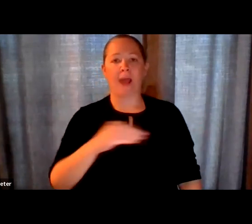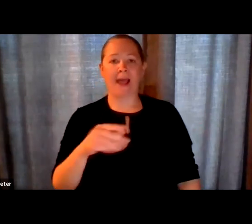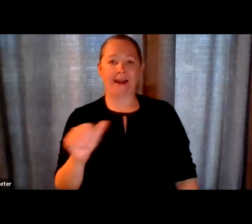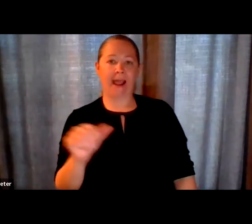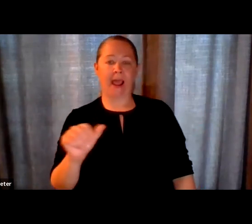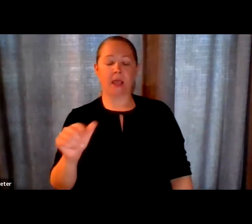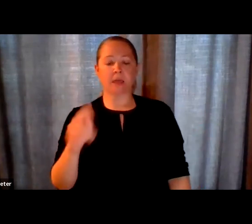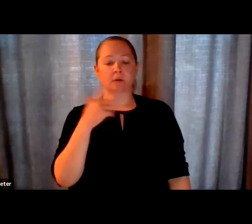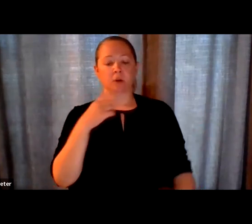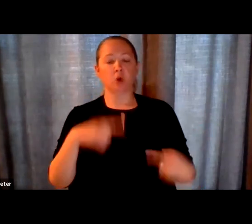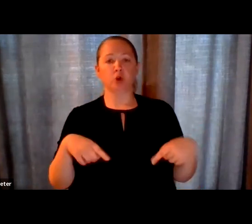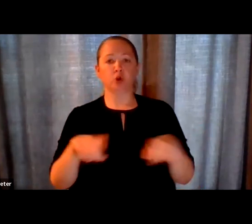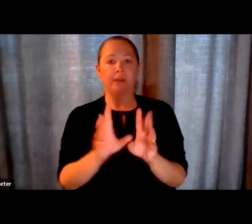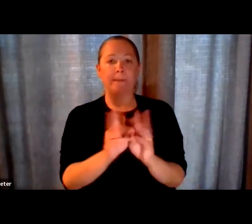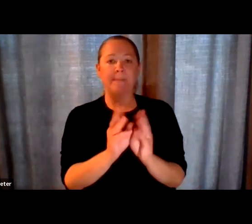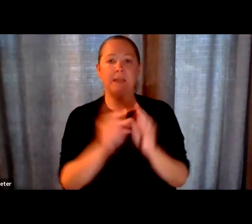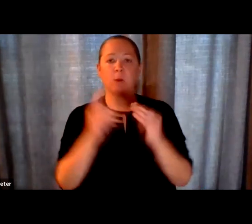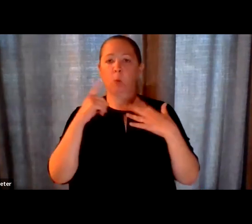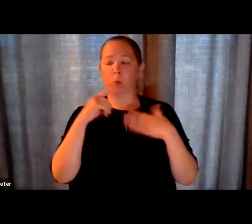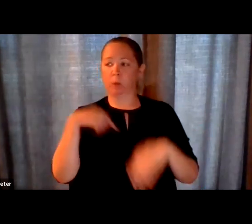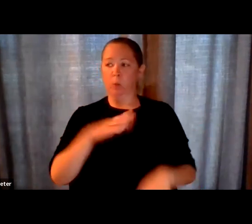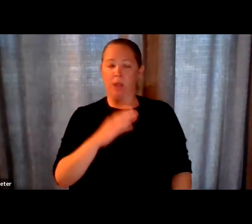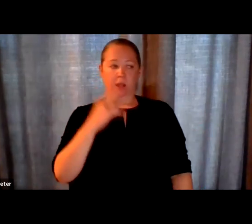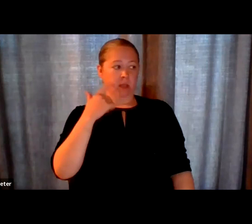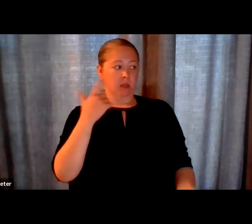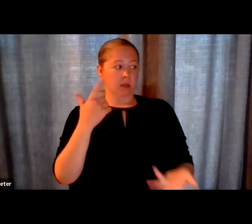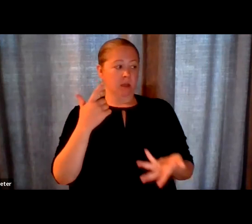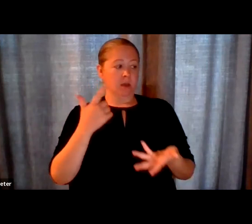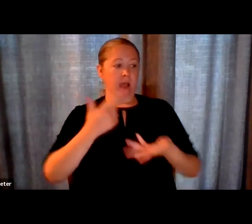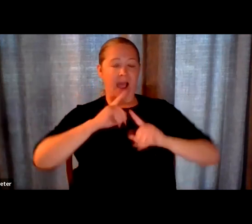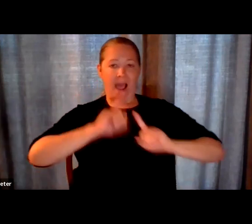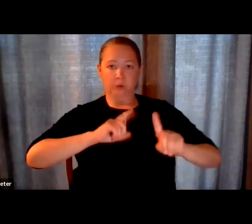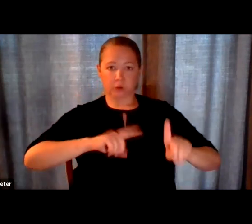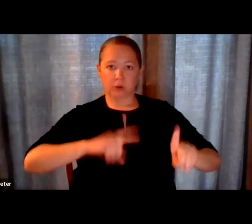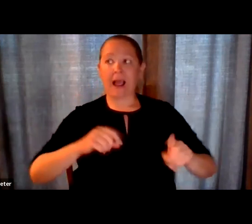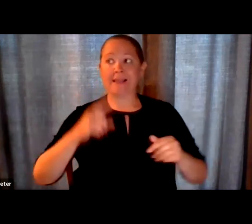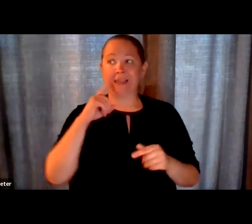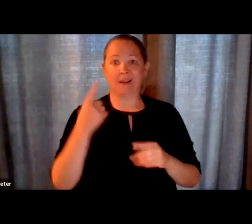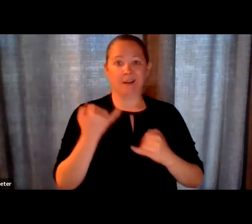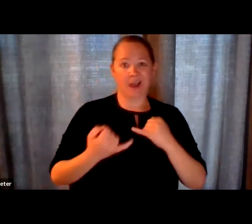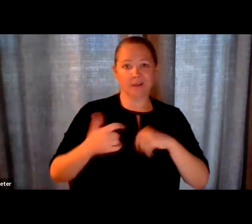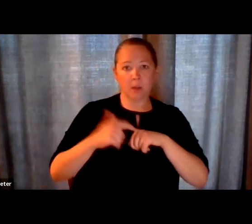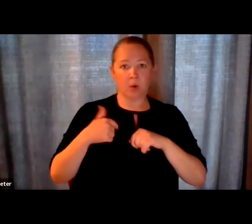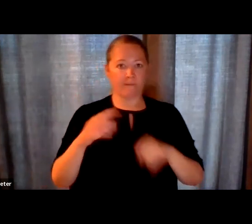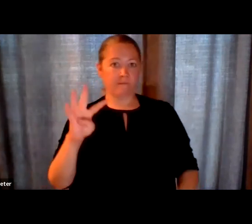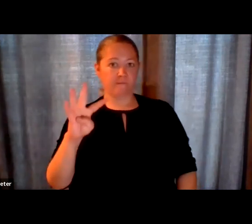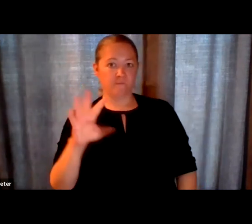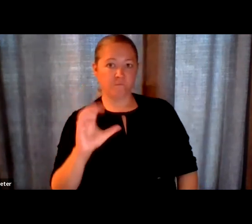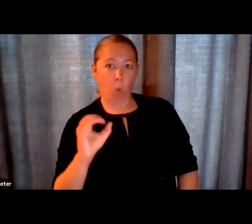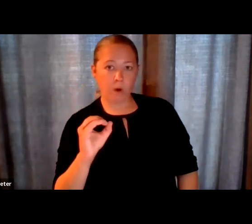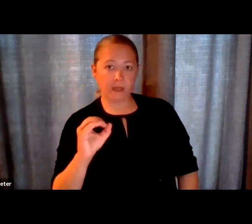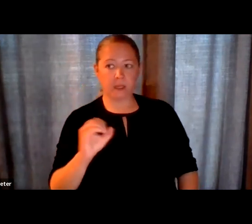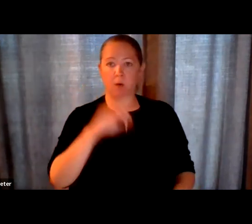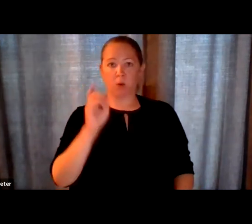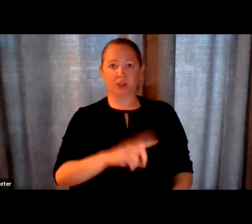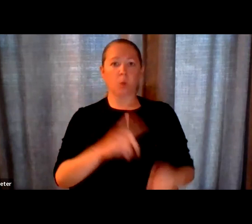as we possibly can. I think in our last briefing, we got to almost 40 questions. We'll combine some if they are similar,